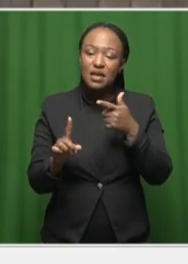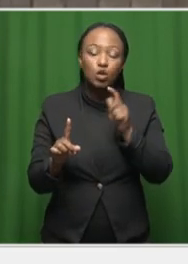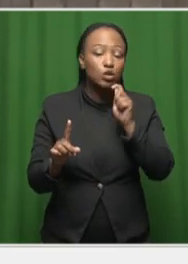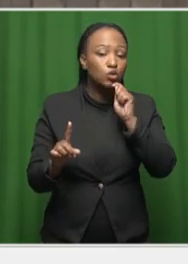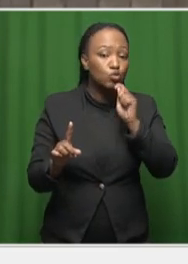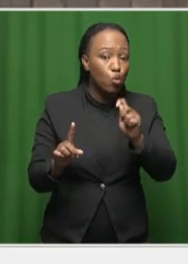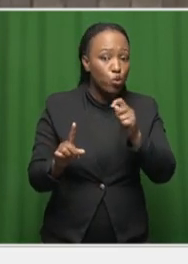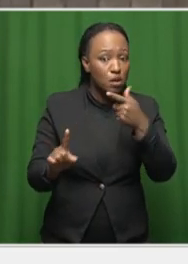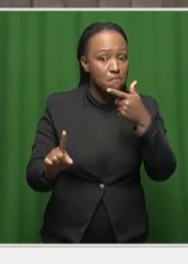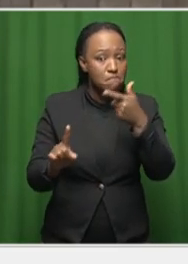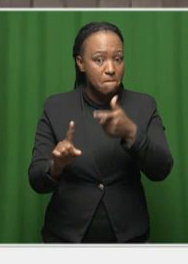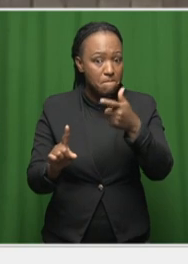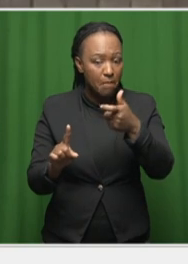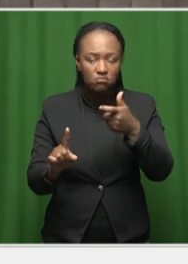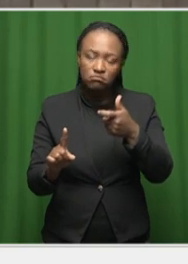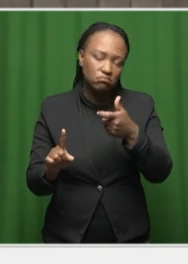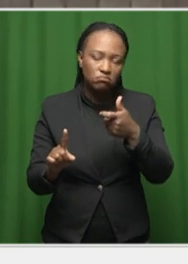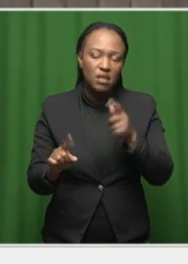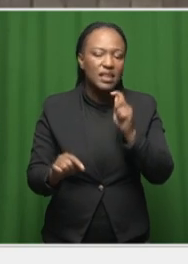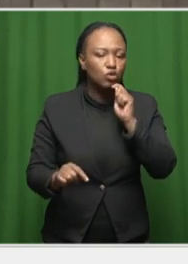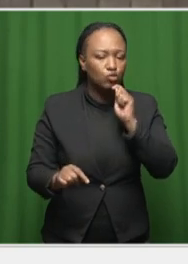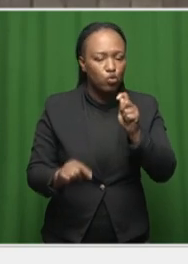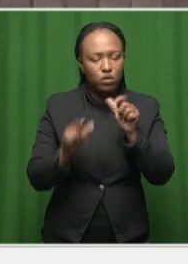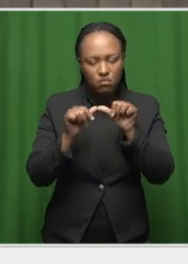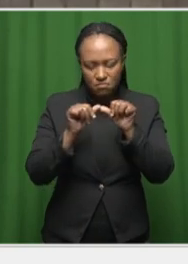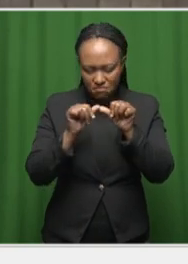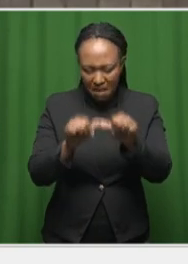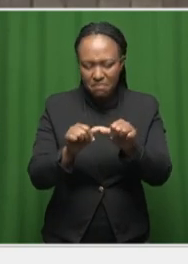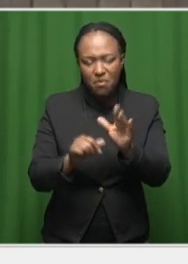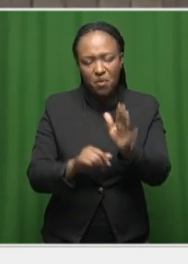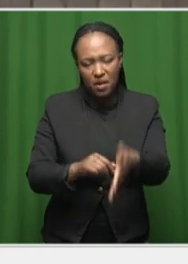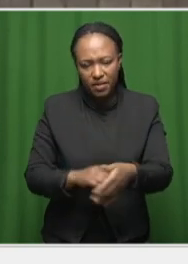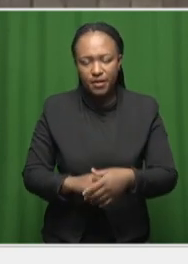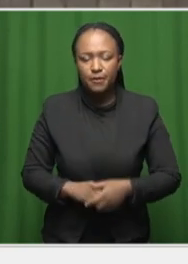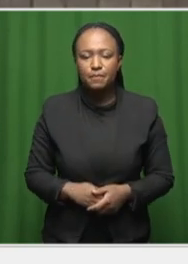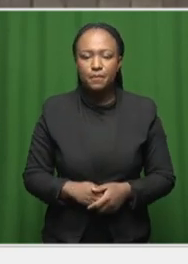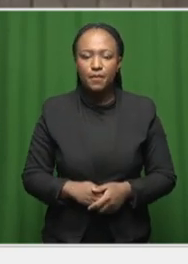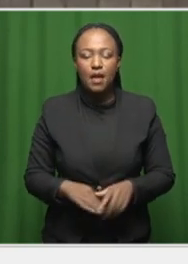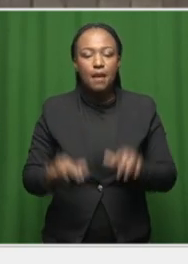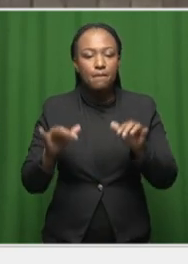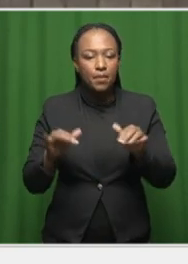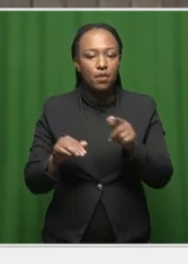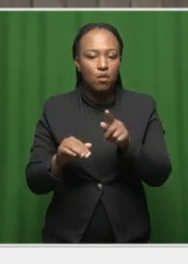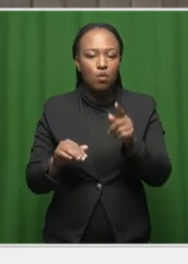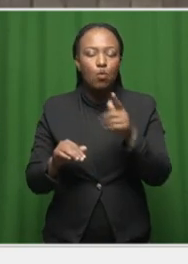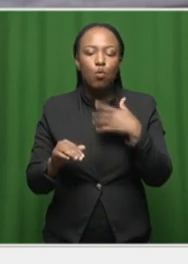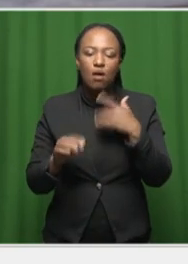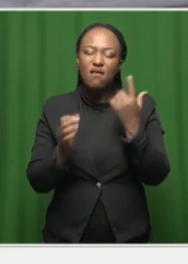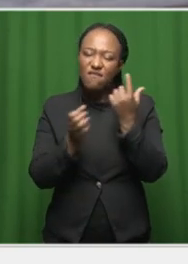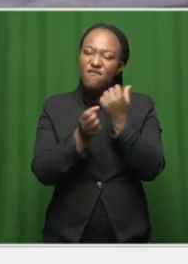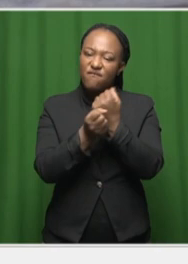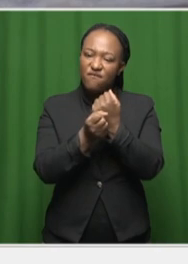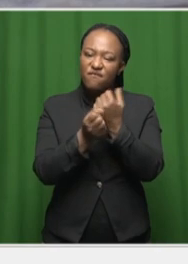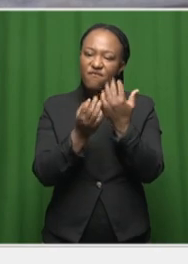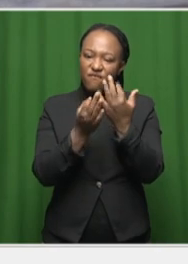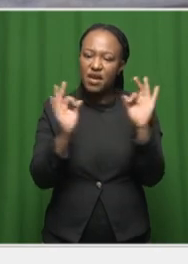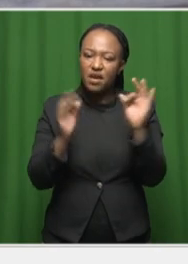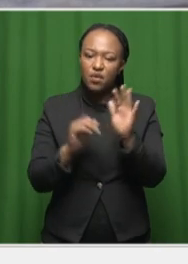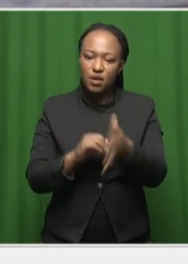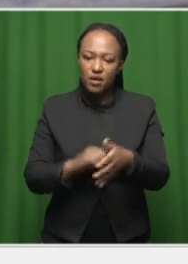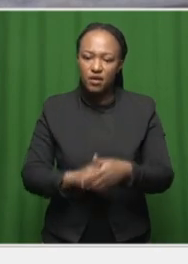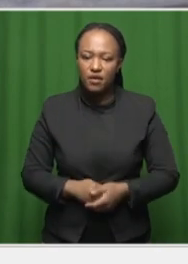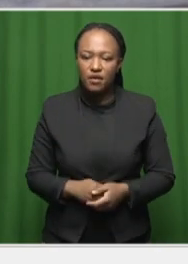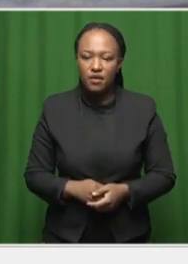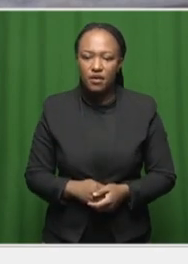truth cannot be shot. It will stay forever, and the people at the end of the day shall be freed.